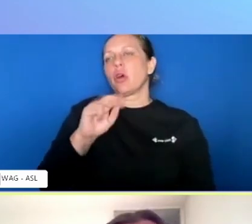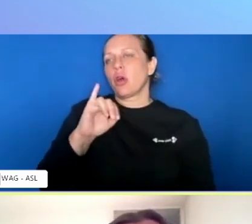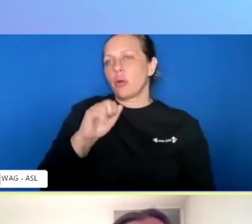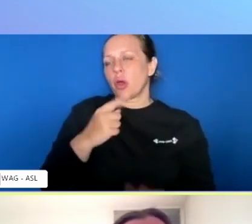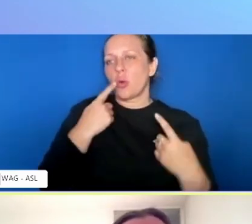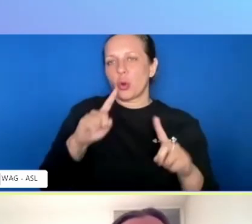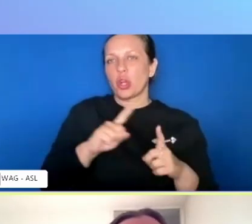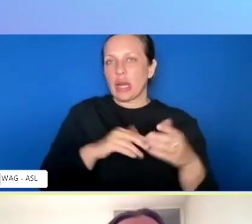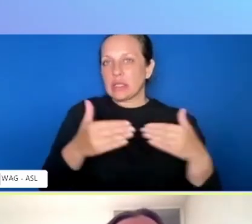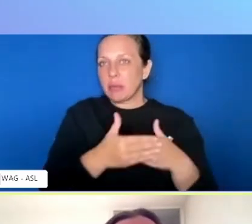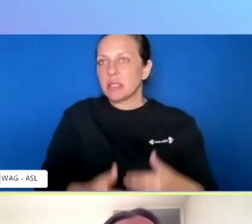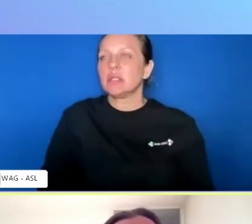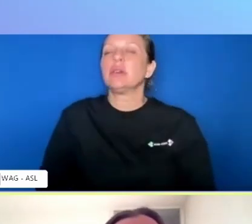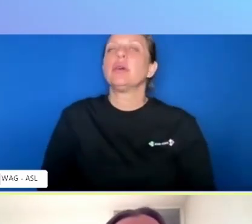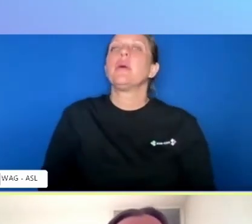please.